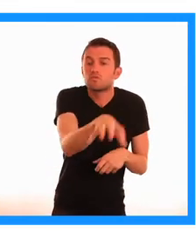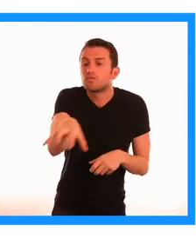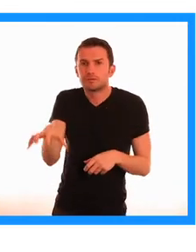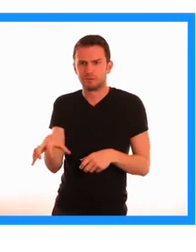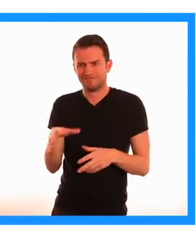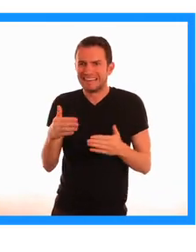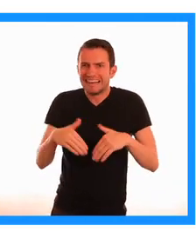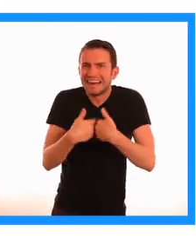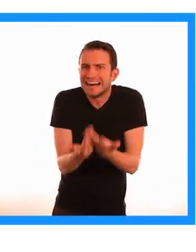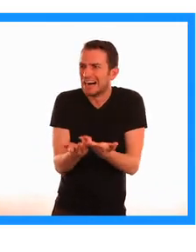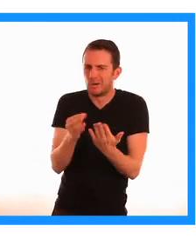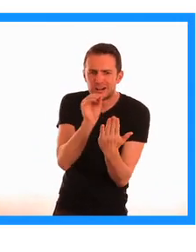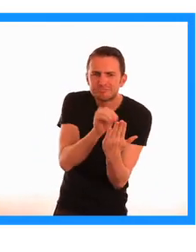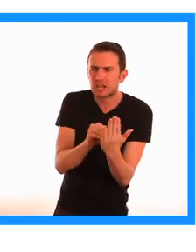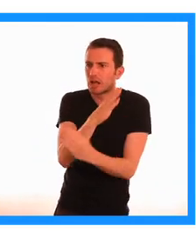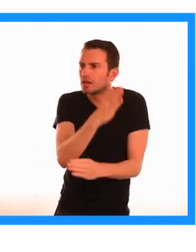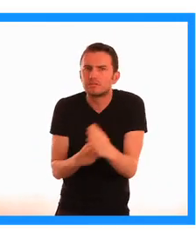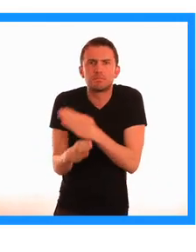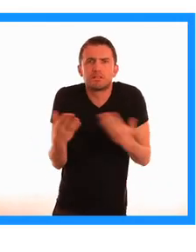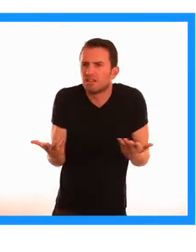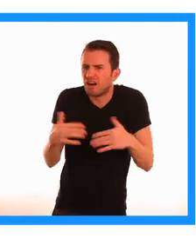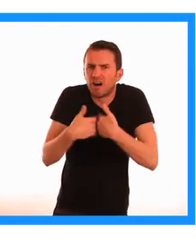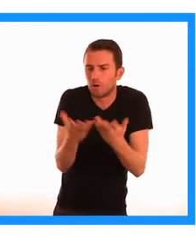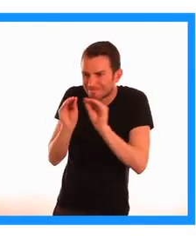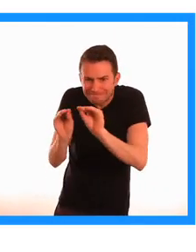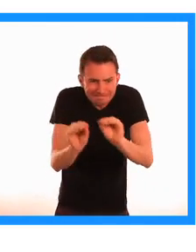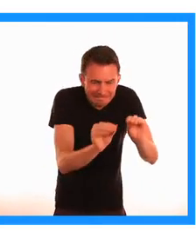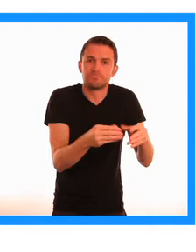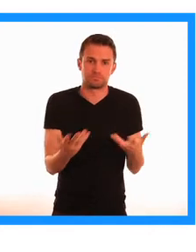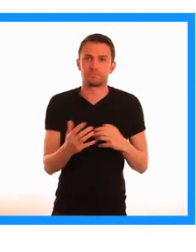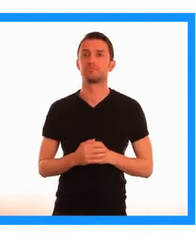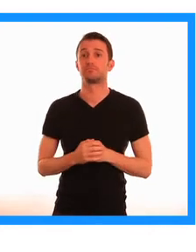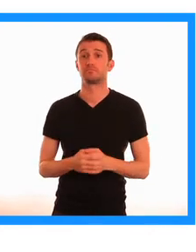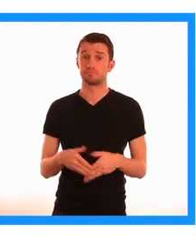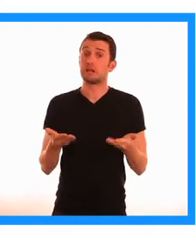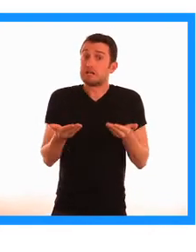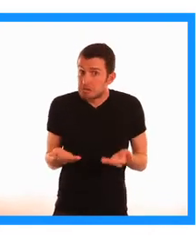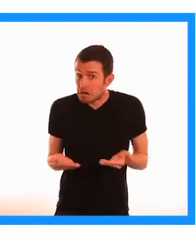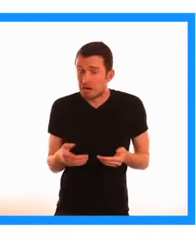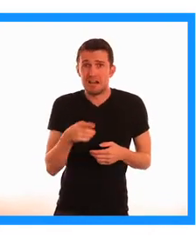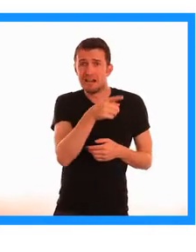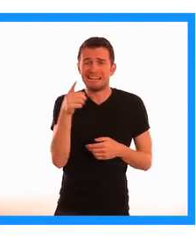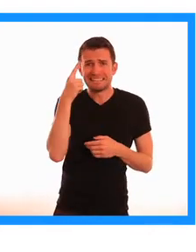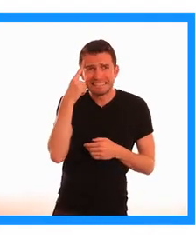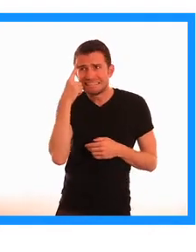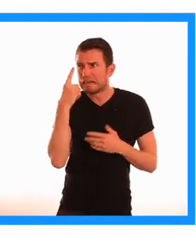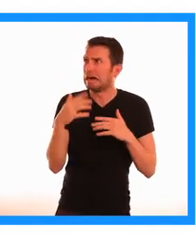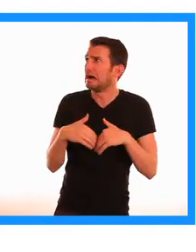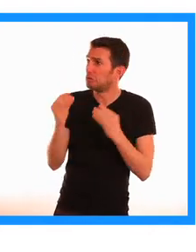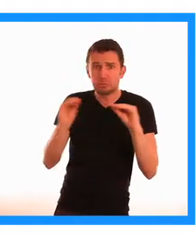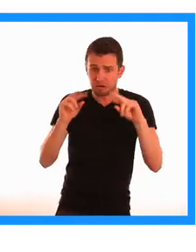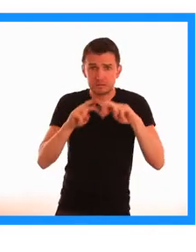data is no excuse to defer meaningful action. As new data and analysis emerge, they will present opportunities to adapt existing and